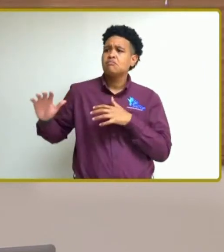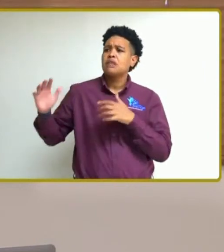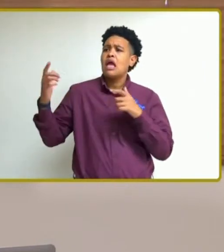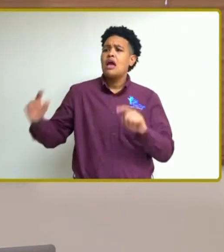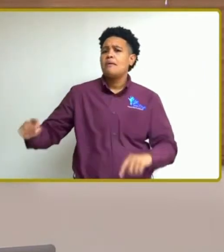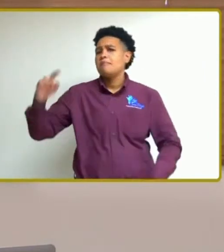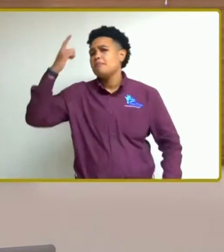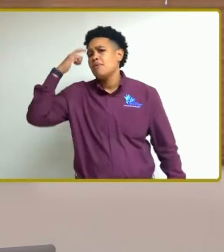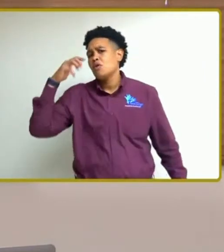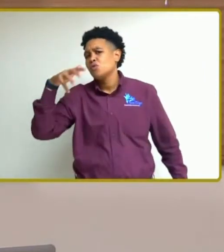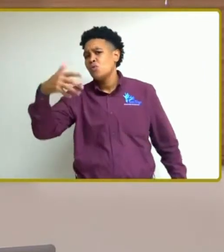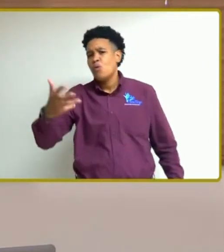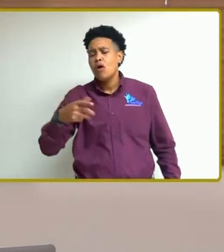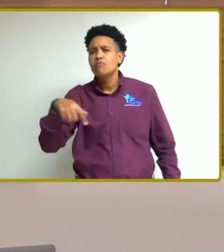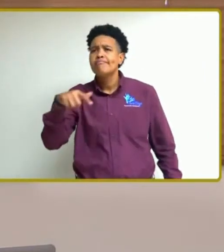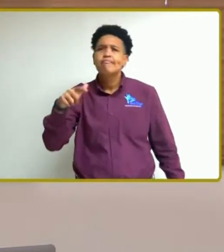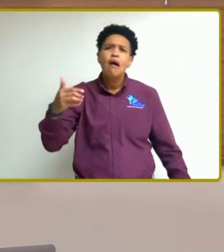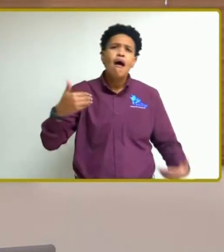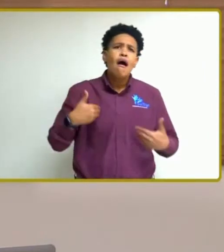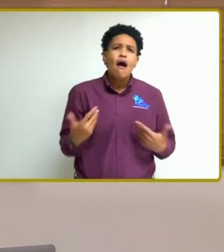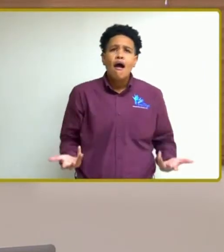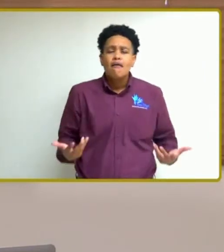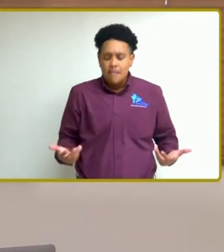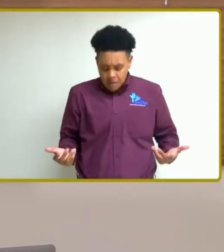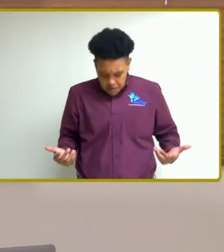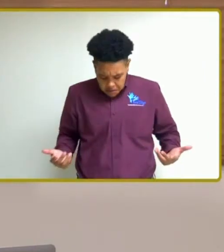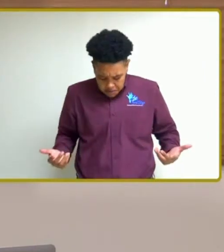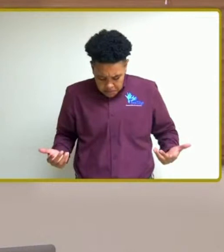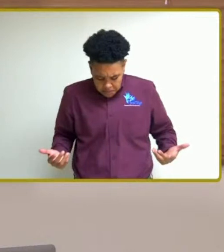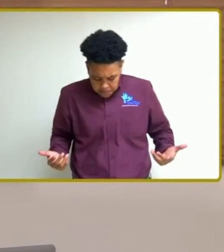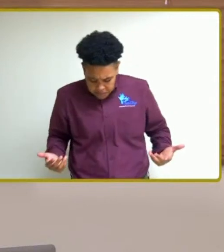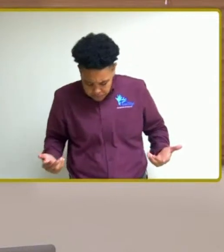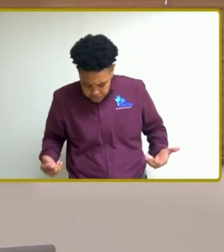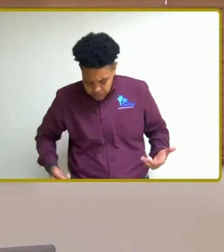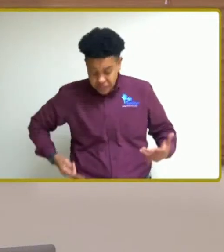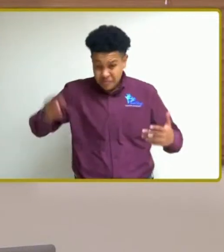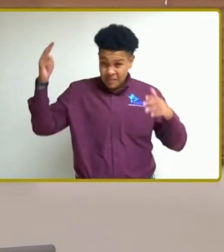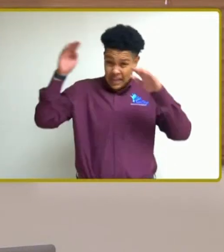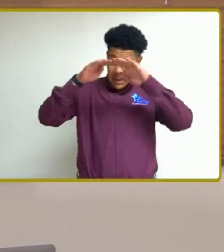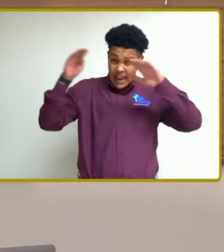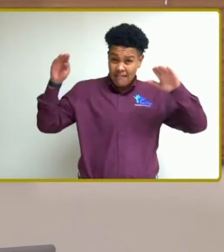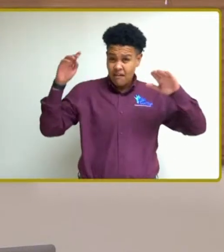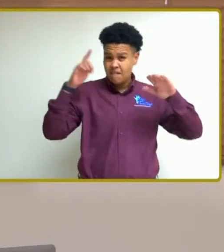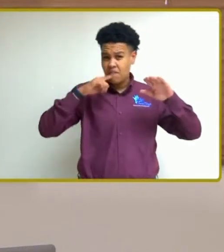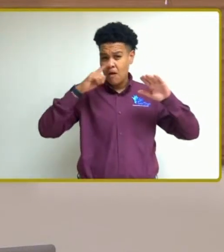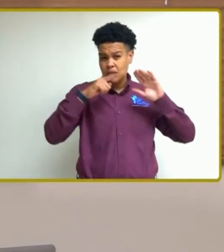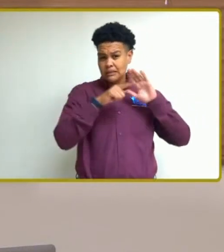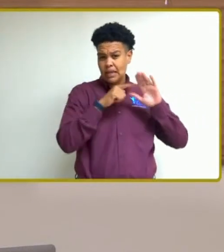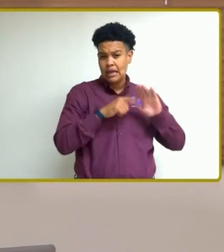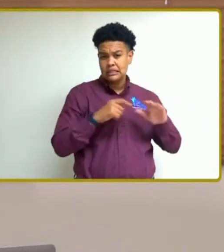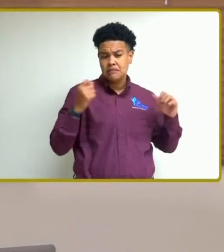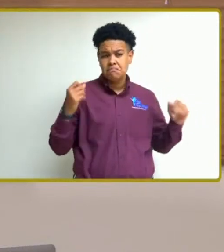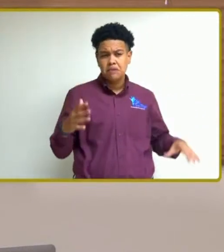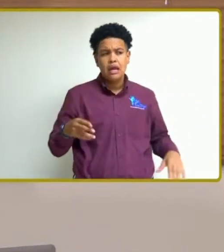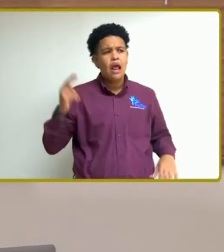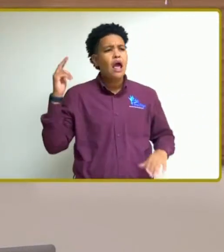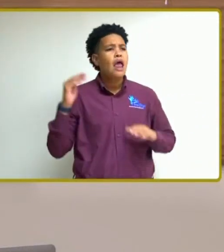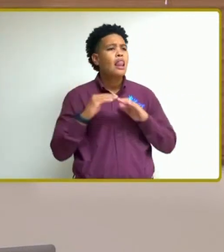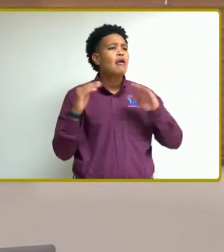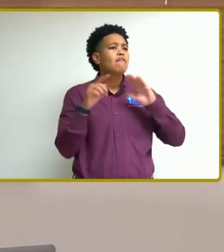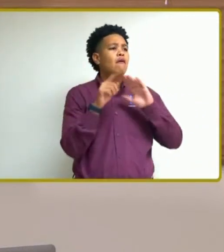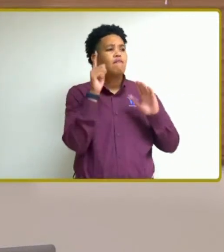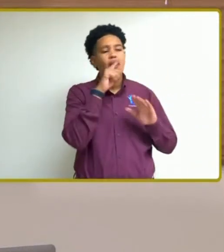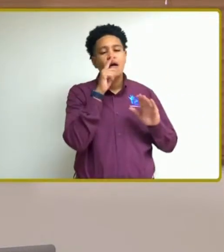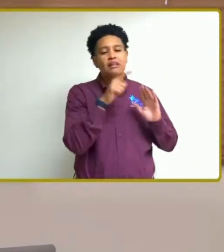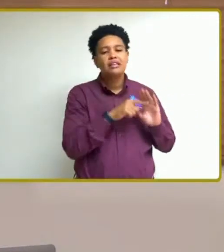it is that there is a high level of false negatives, meaning that the